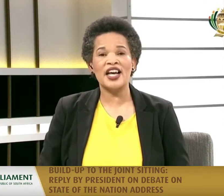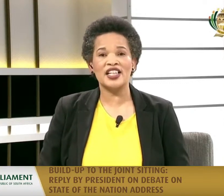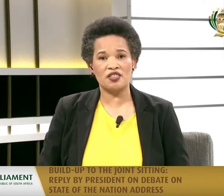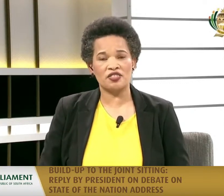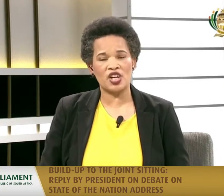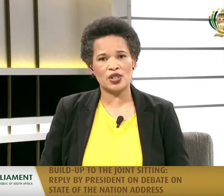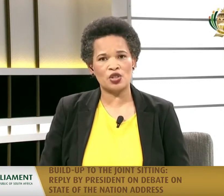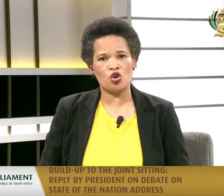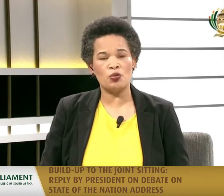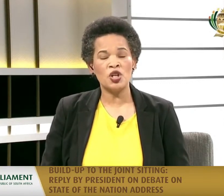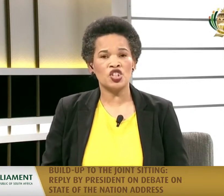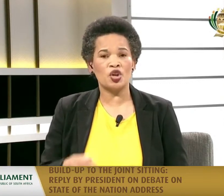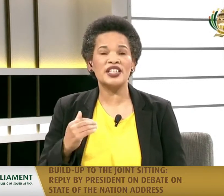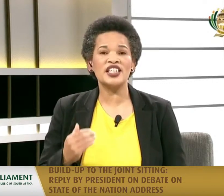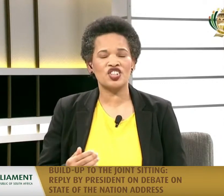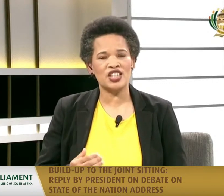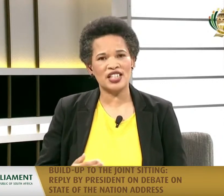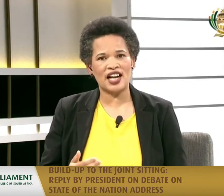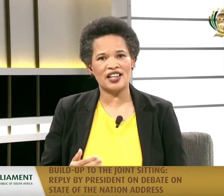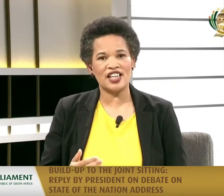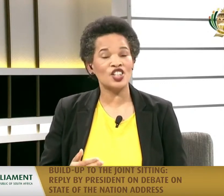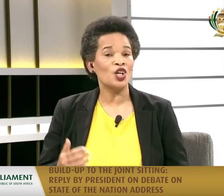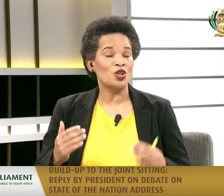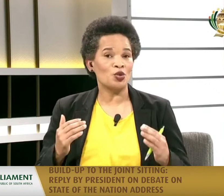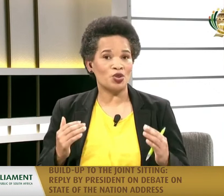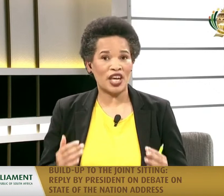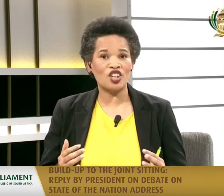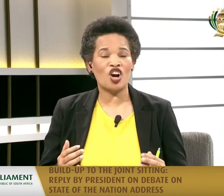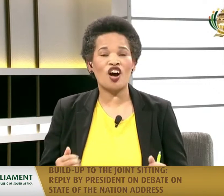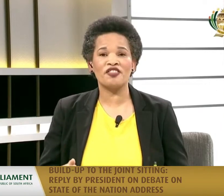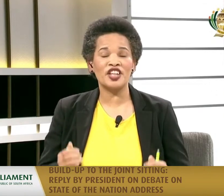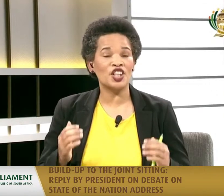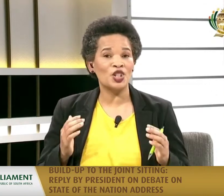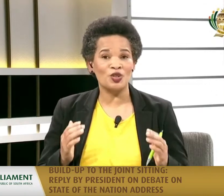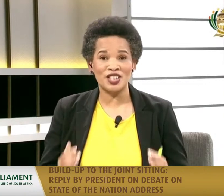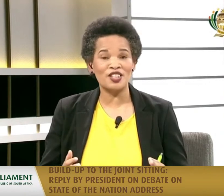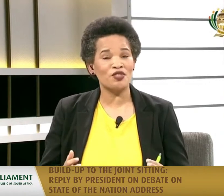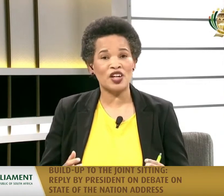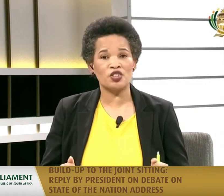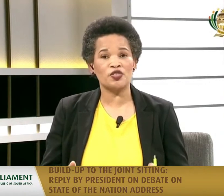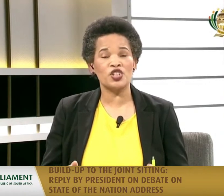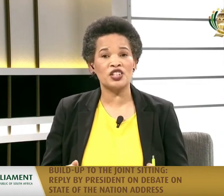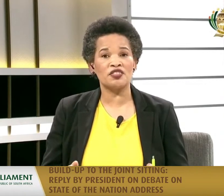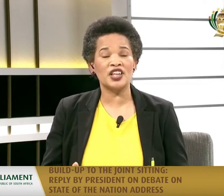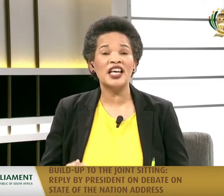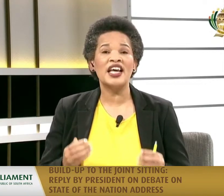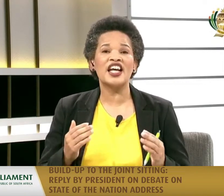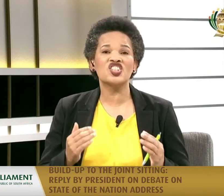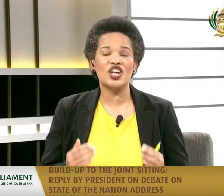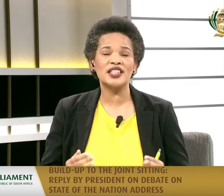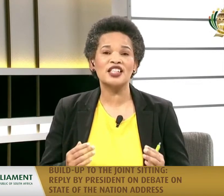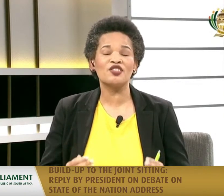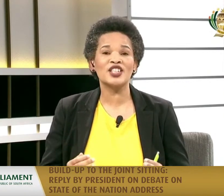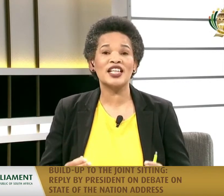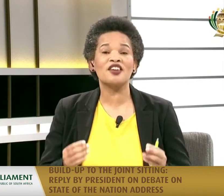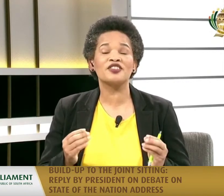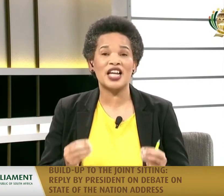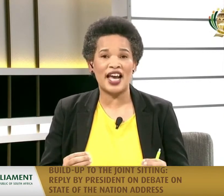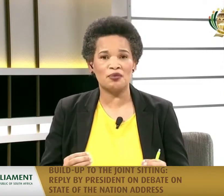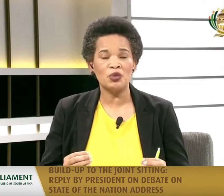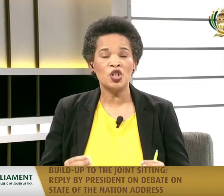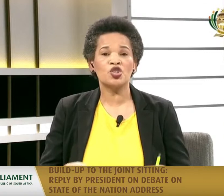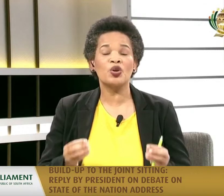well as the viewers at home. So it is critical that you take your coffee, you sit in front of your TV, absolutely, and just give